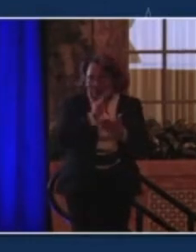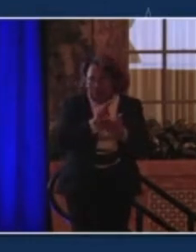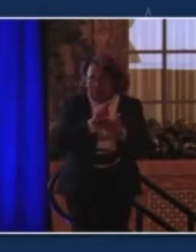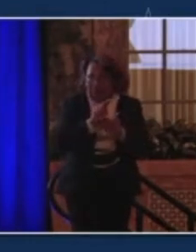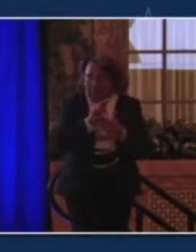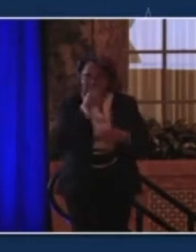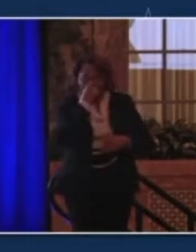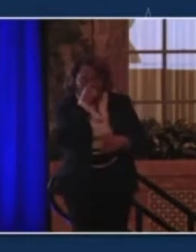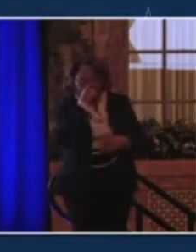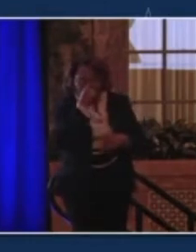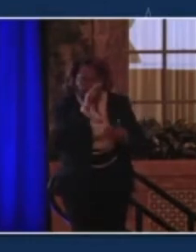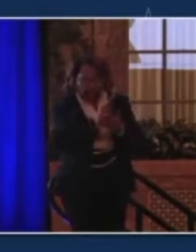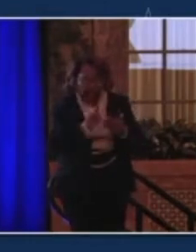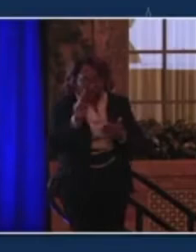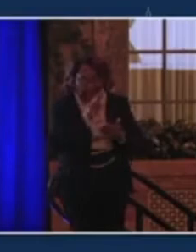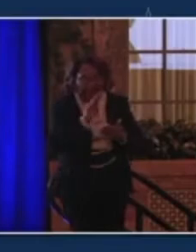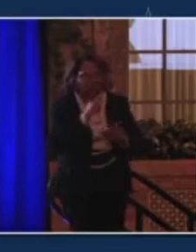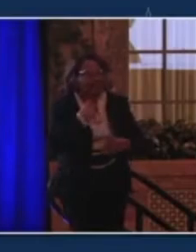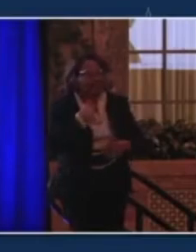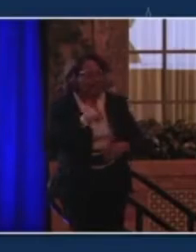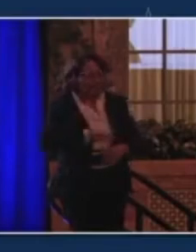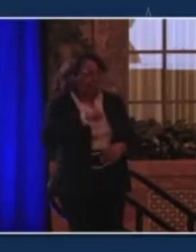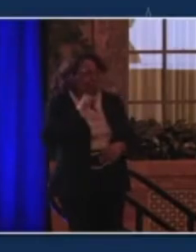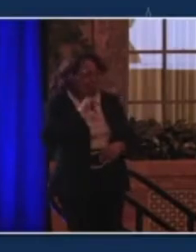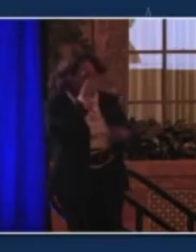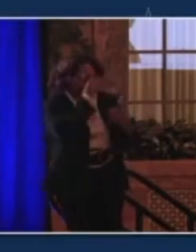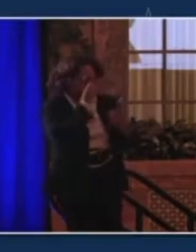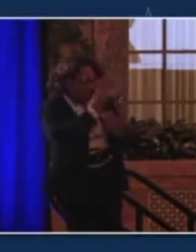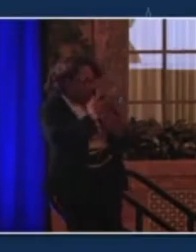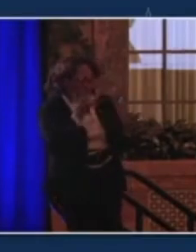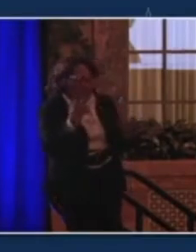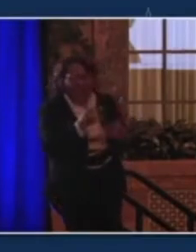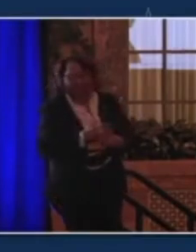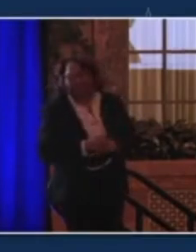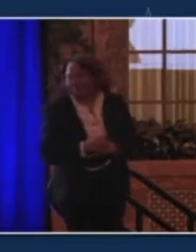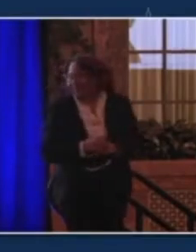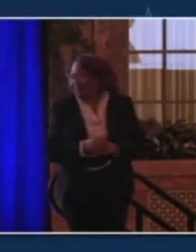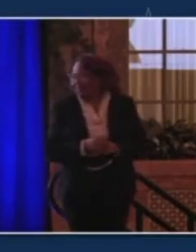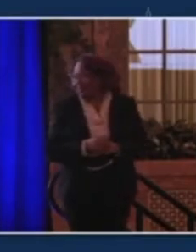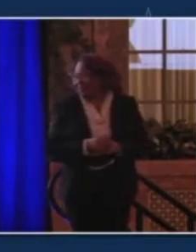the first woman, and I'm proud to say